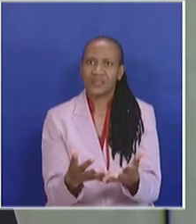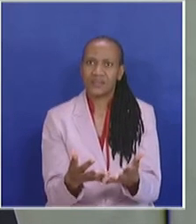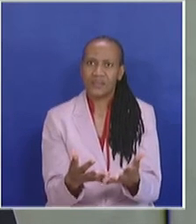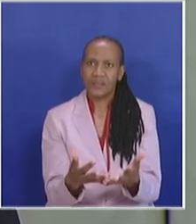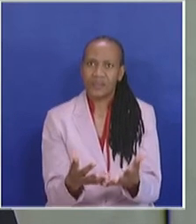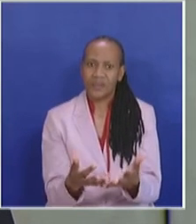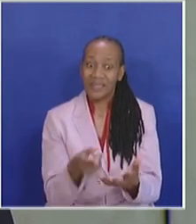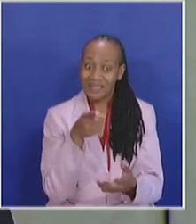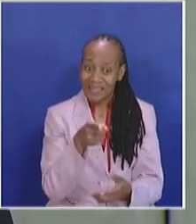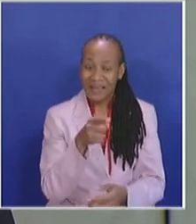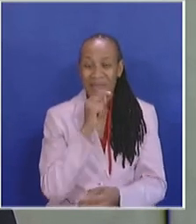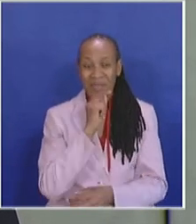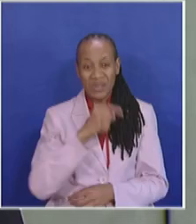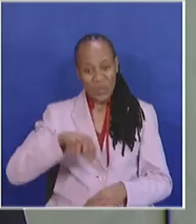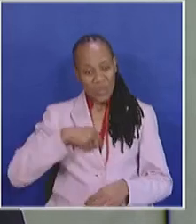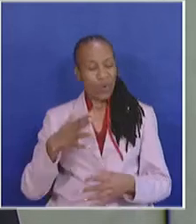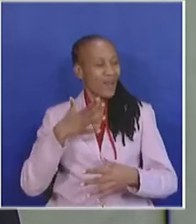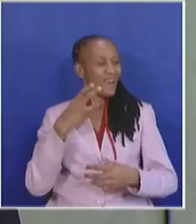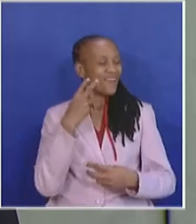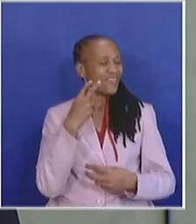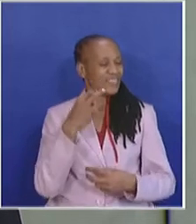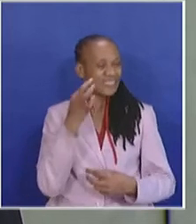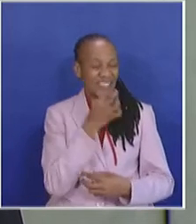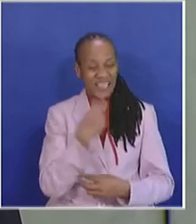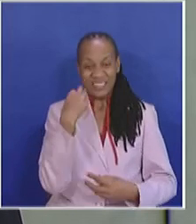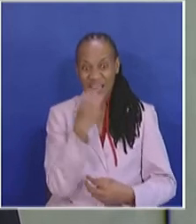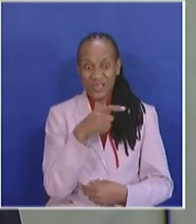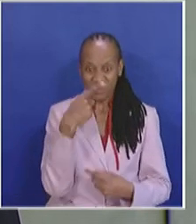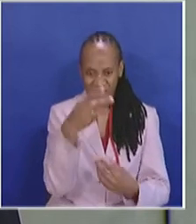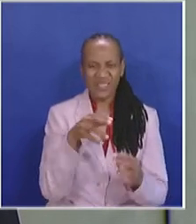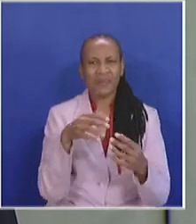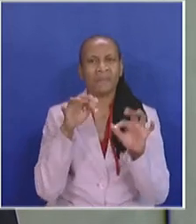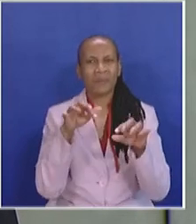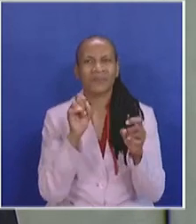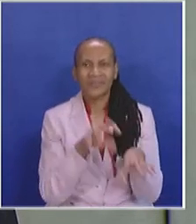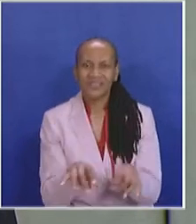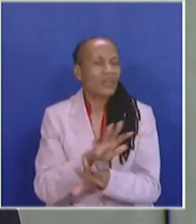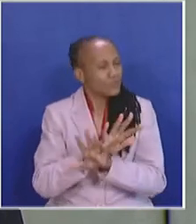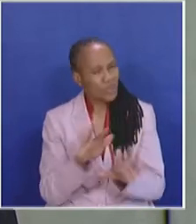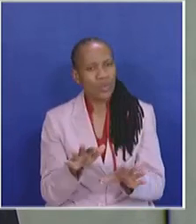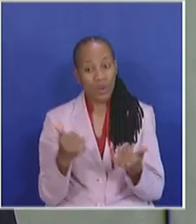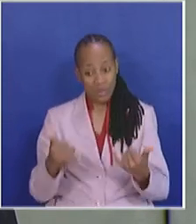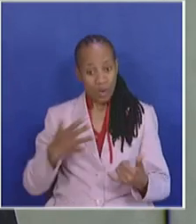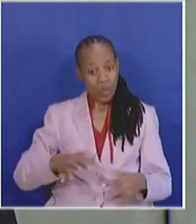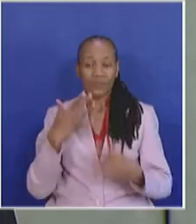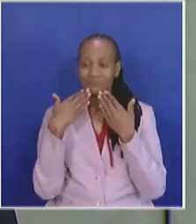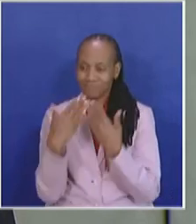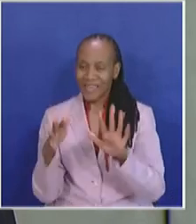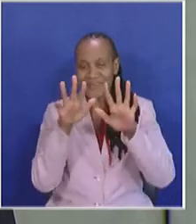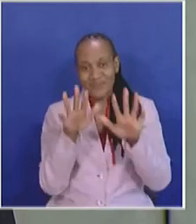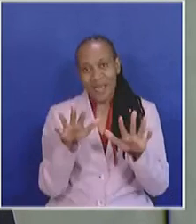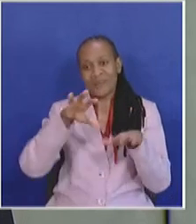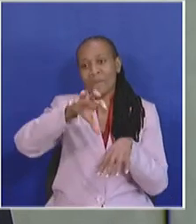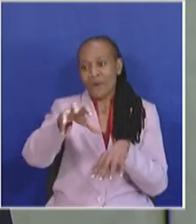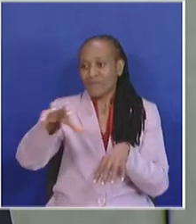be classified as feel-good. We wish to take this opportunity to extend our heartfelt gratitude to the 9 provinces who